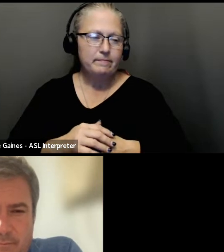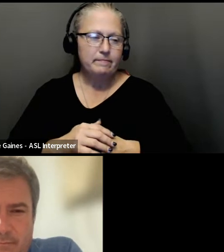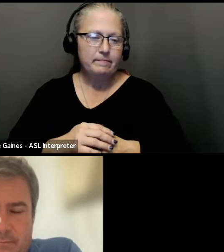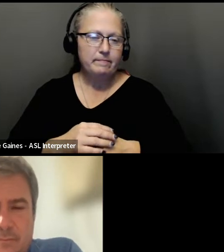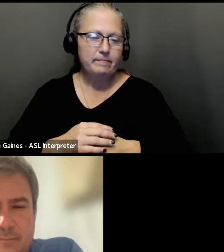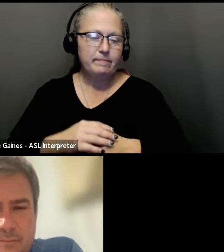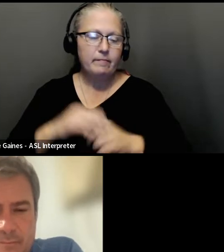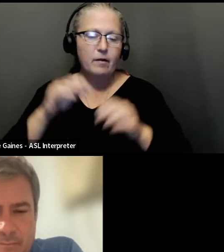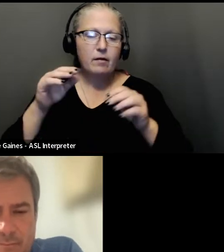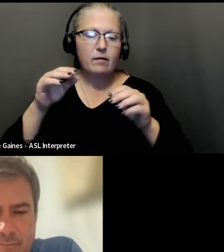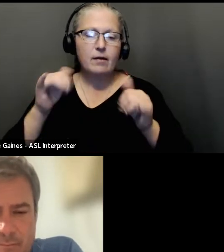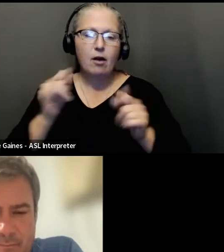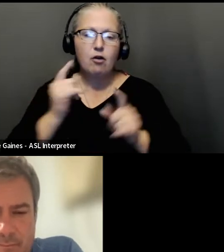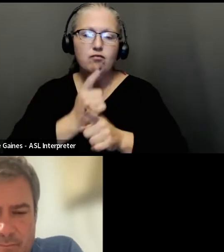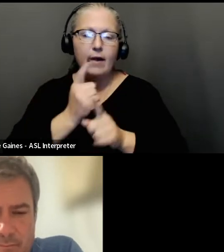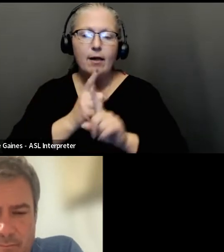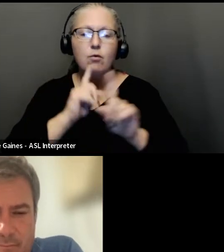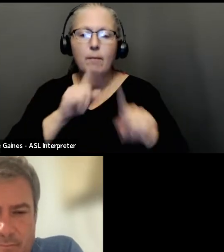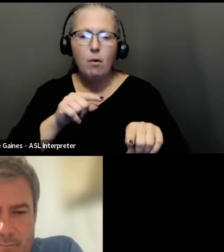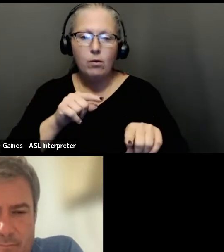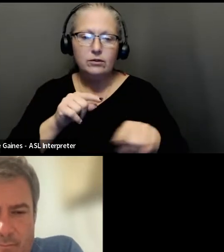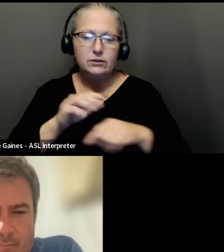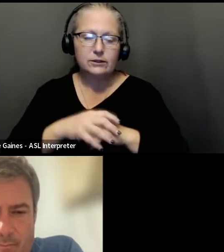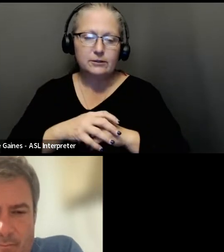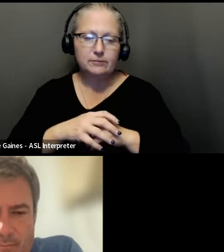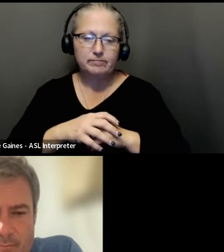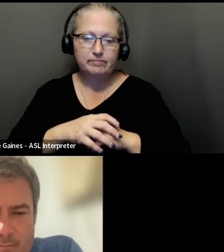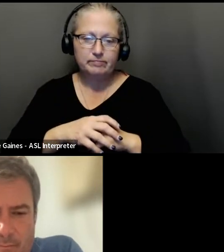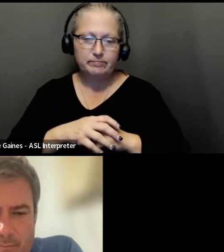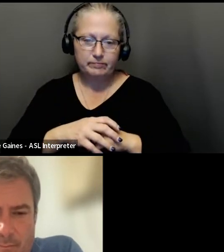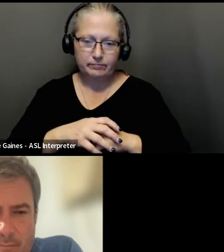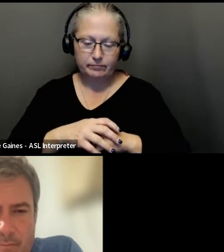Going on to regular reports.